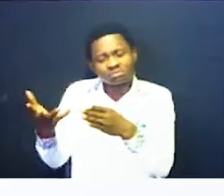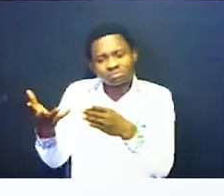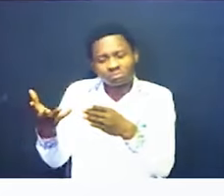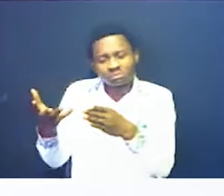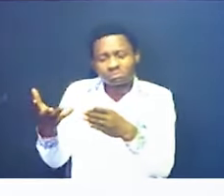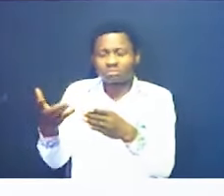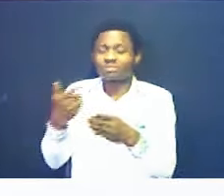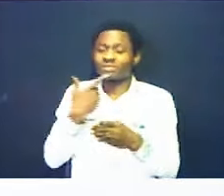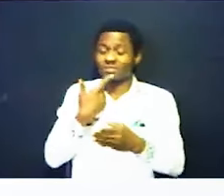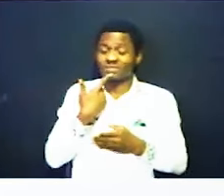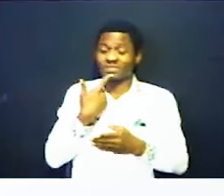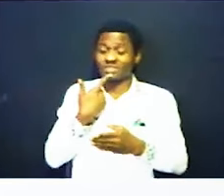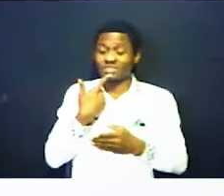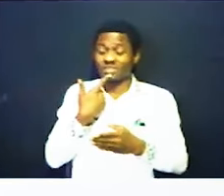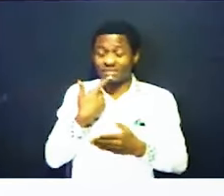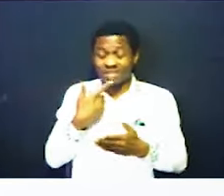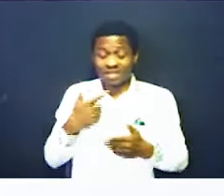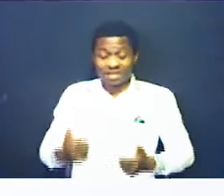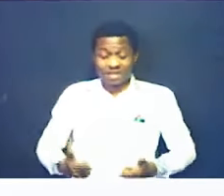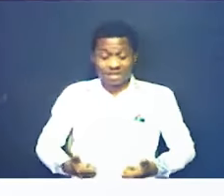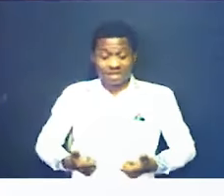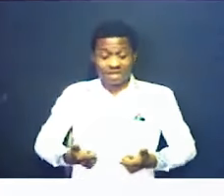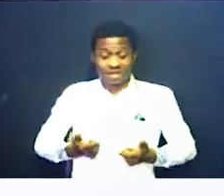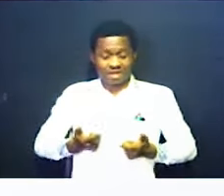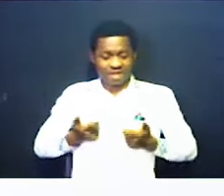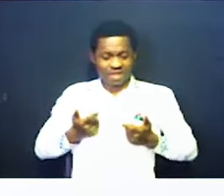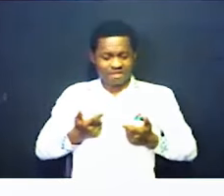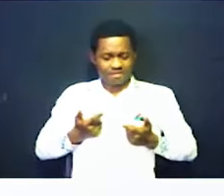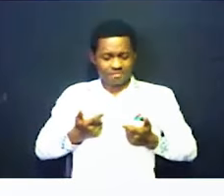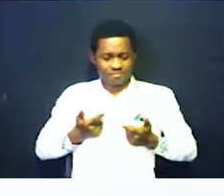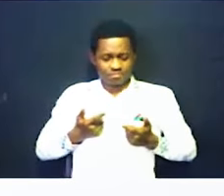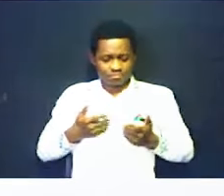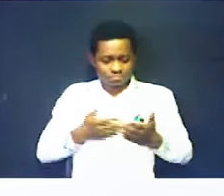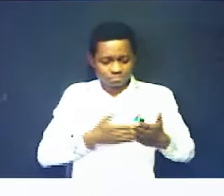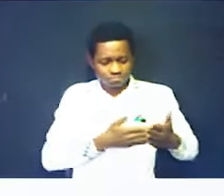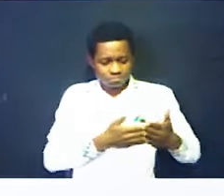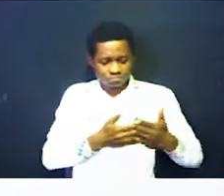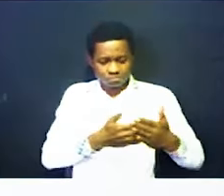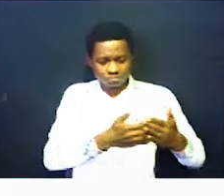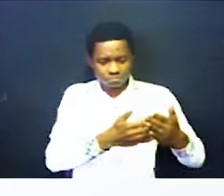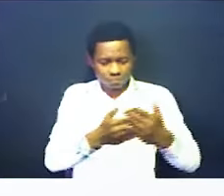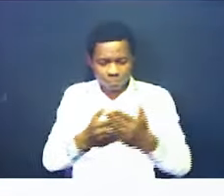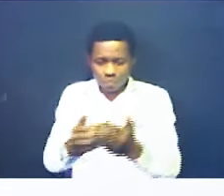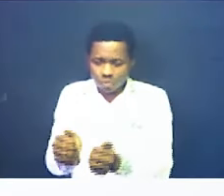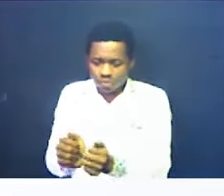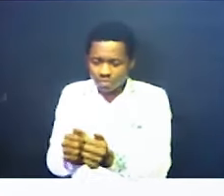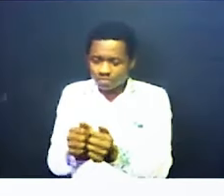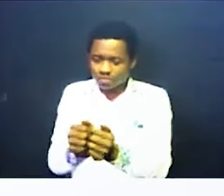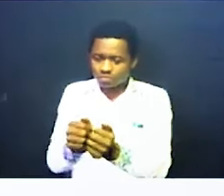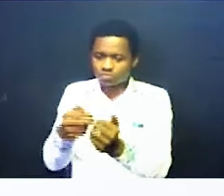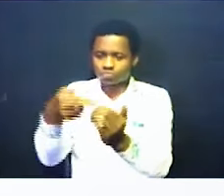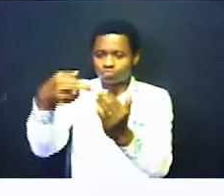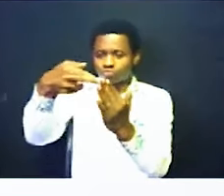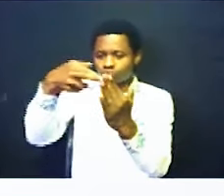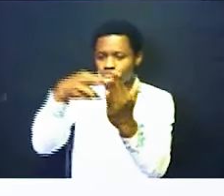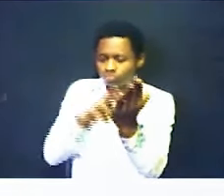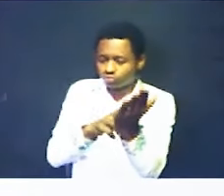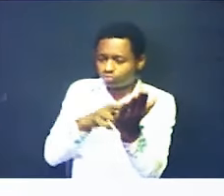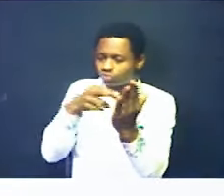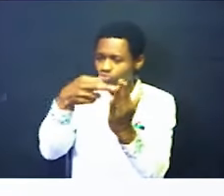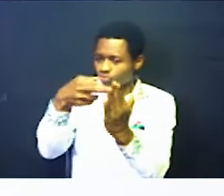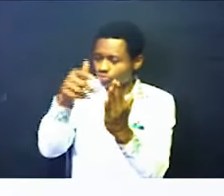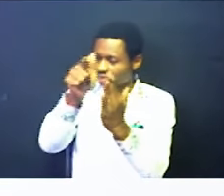because life is guided by rules and regulations. Now,